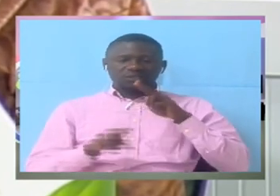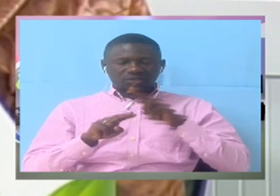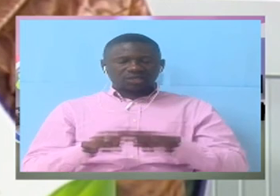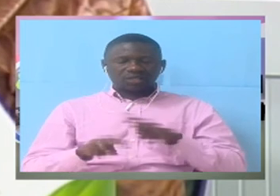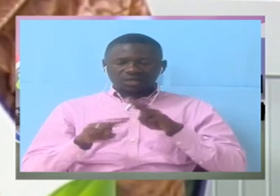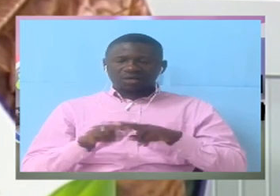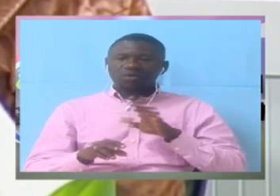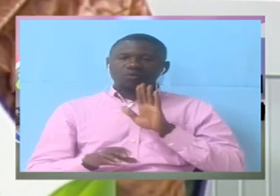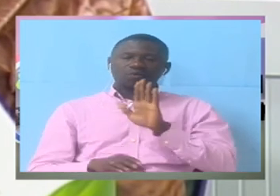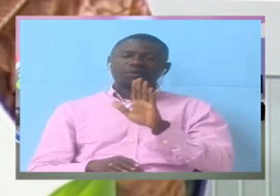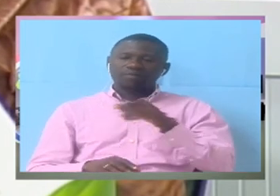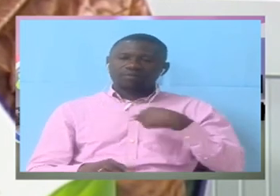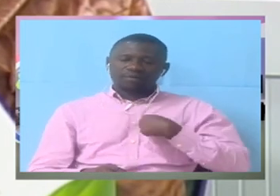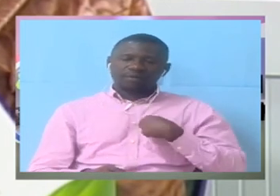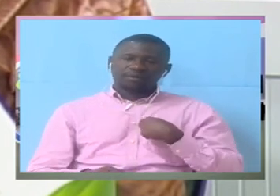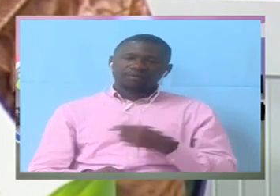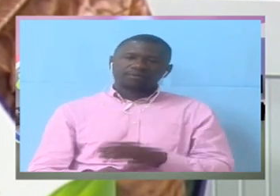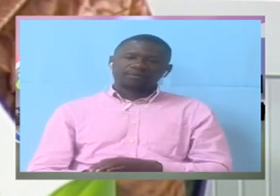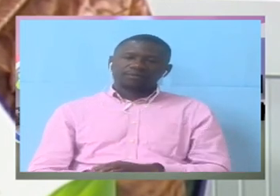she sat and waited.